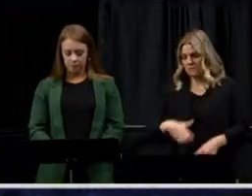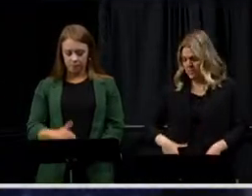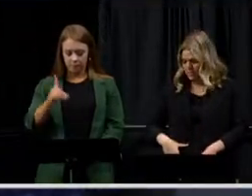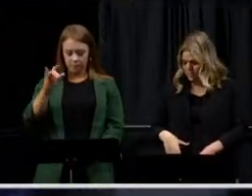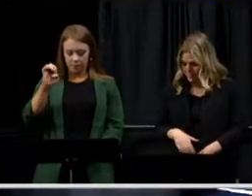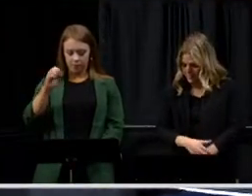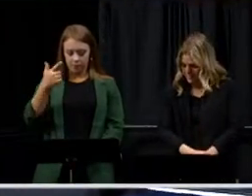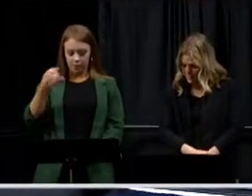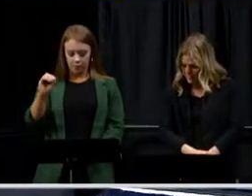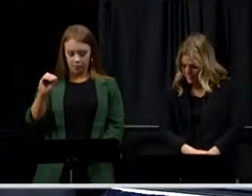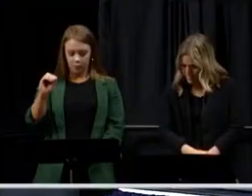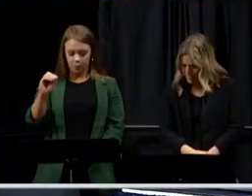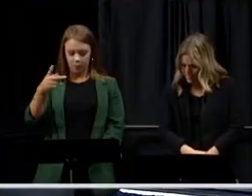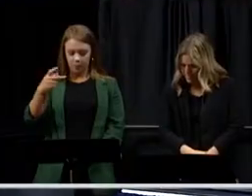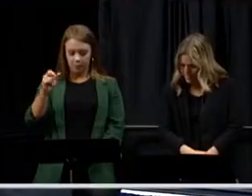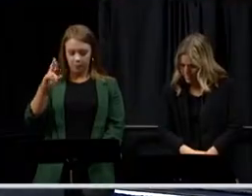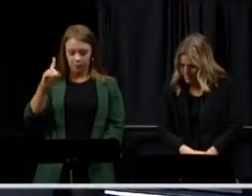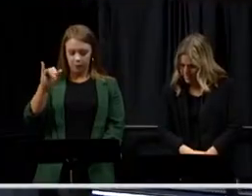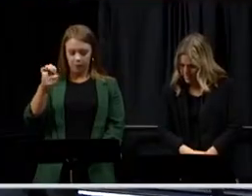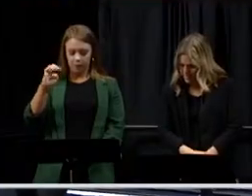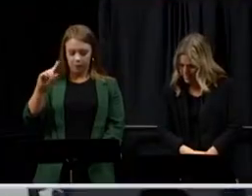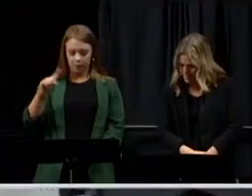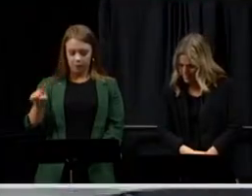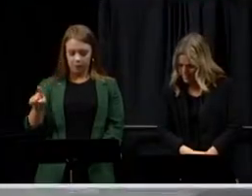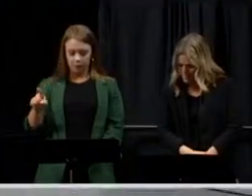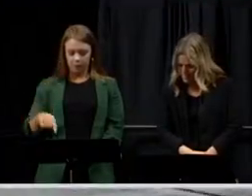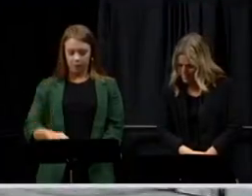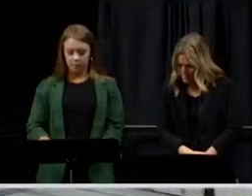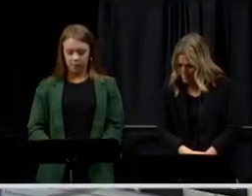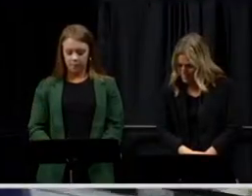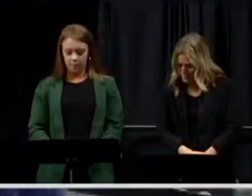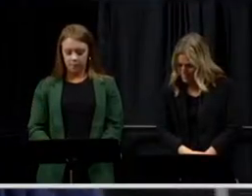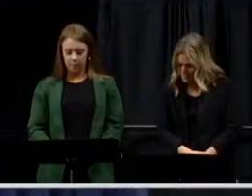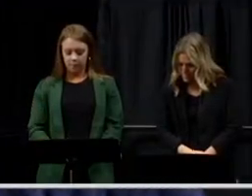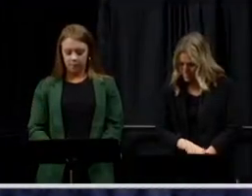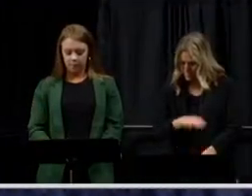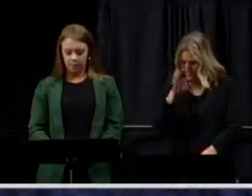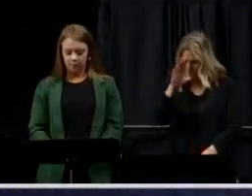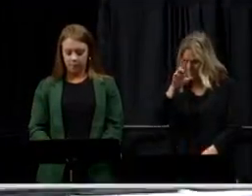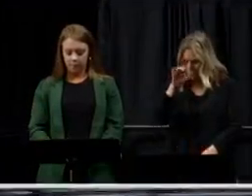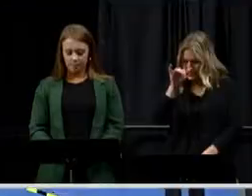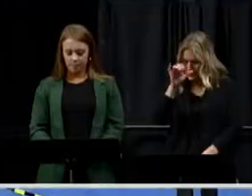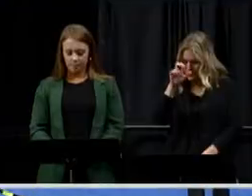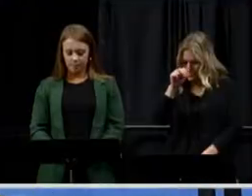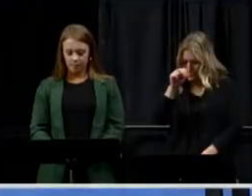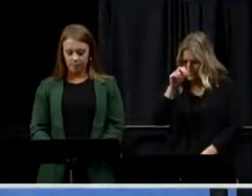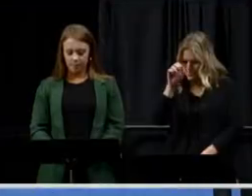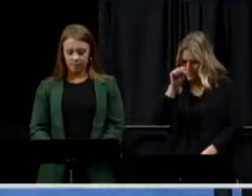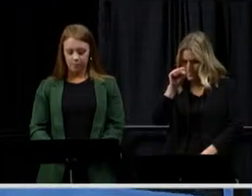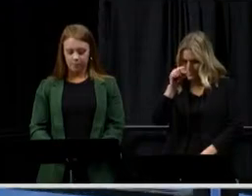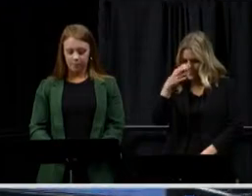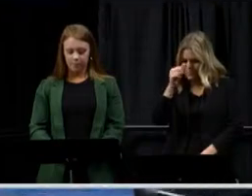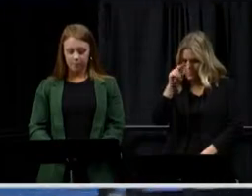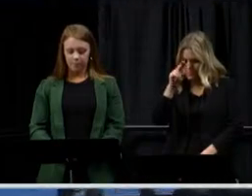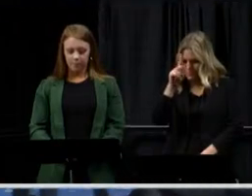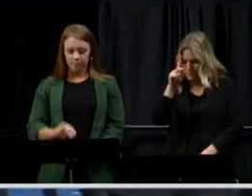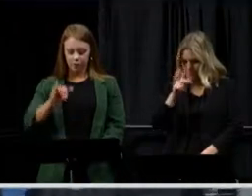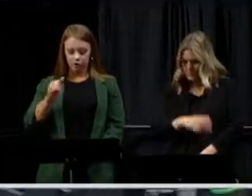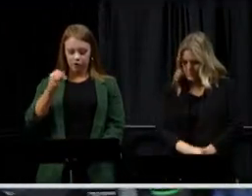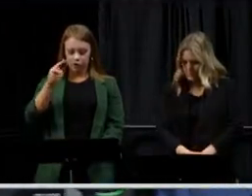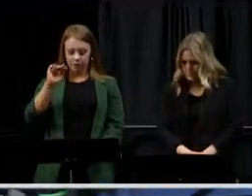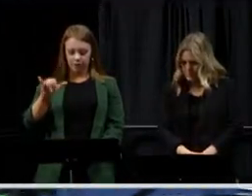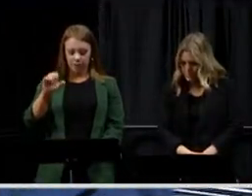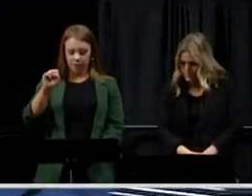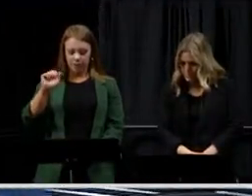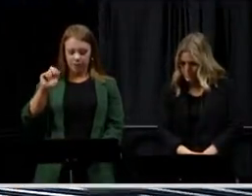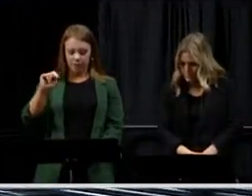Diego Mariano Pardiez. Brian Keith Strunk. Jimmy